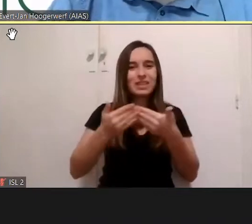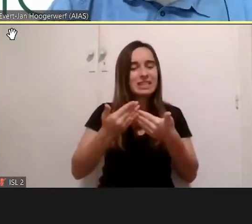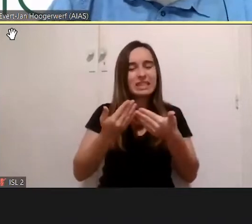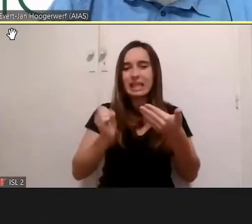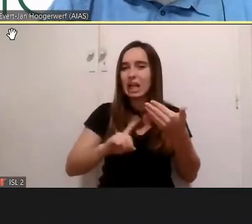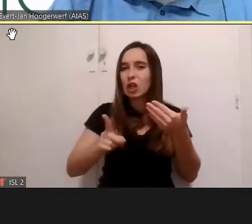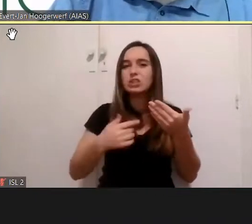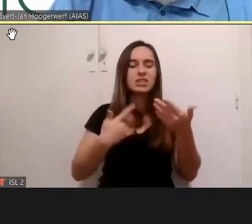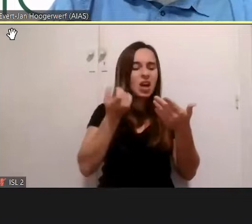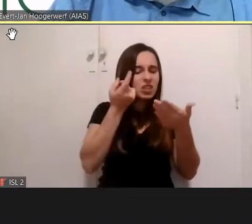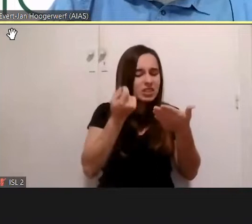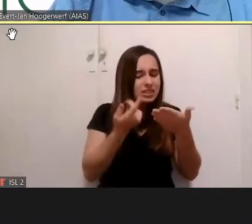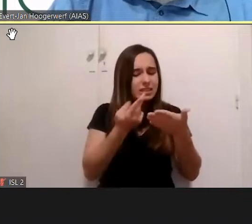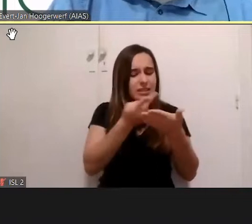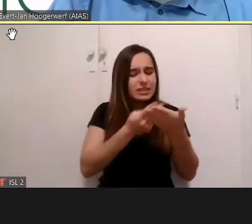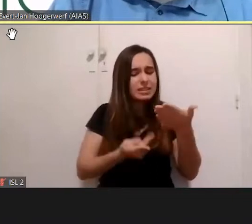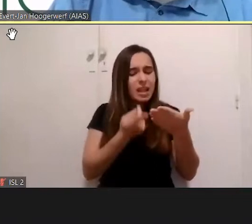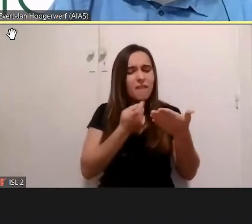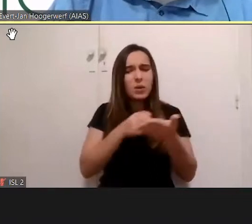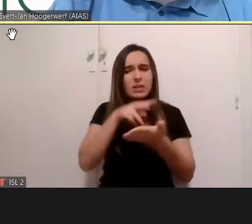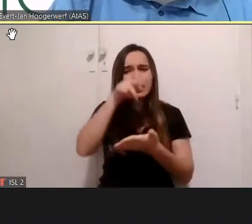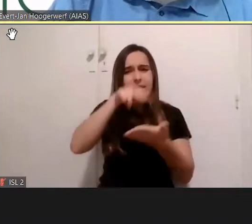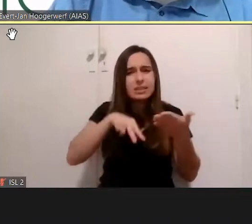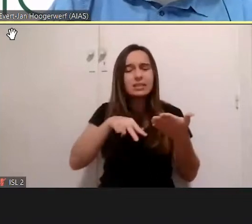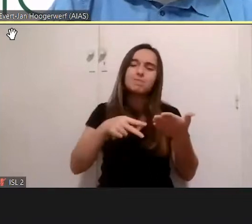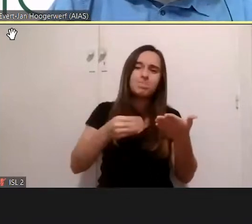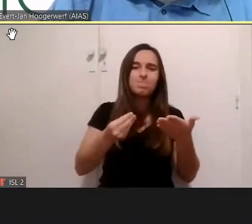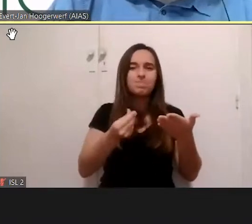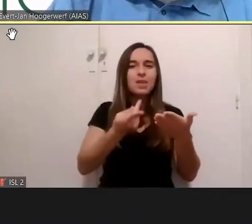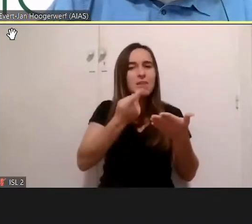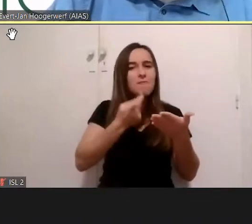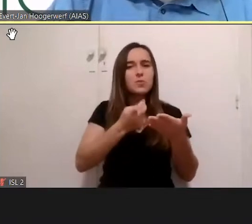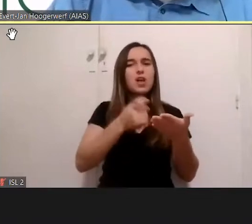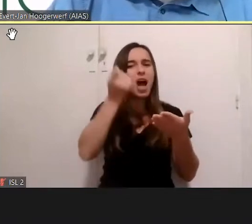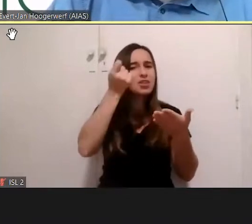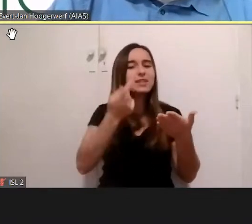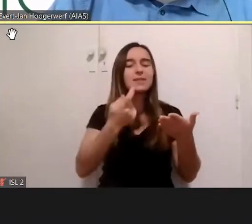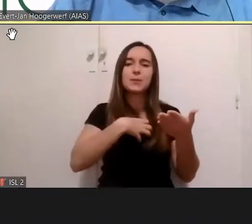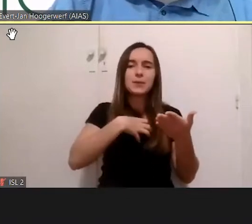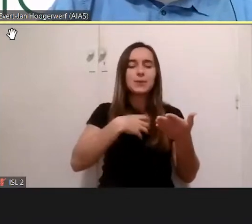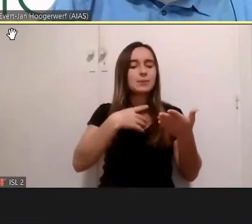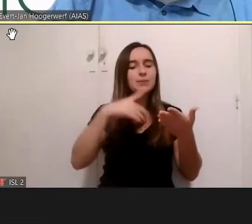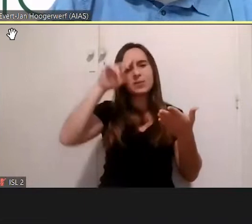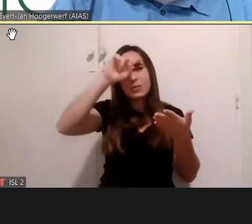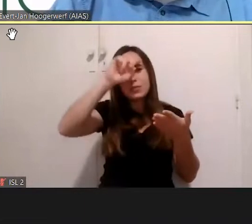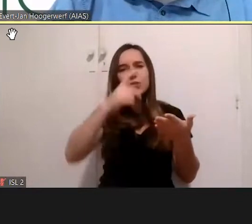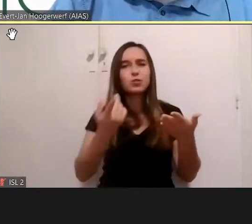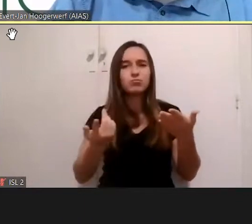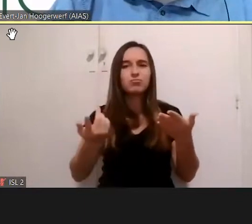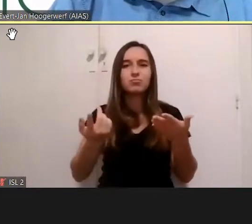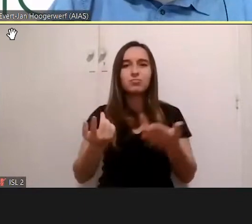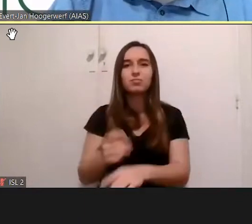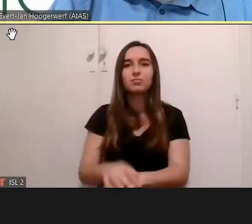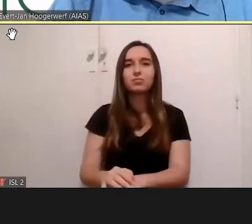understand the information which was provided by the system. Color could be an issue, and also